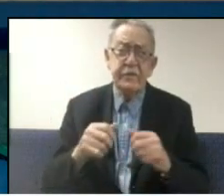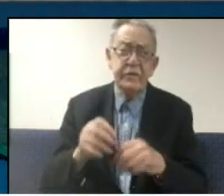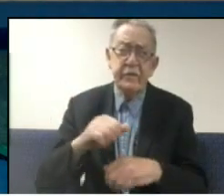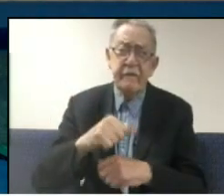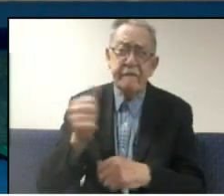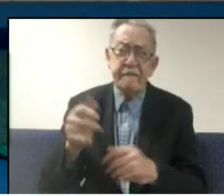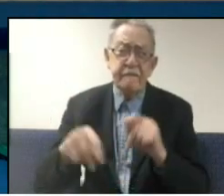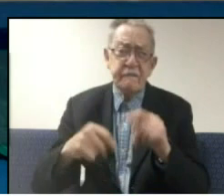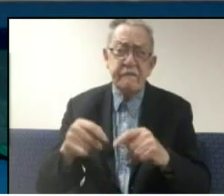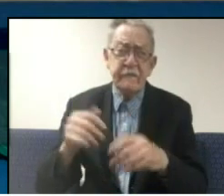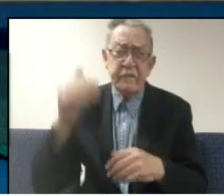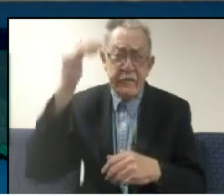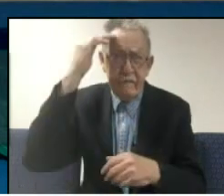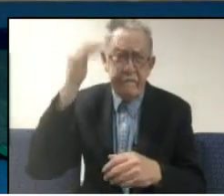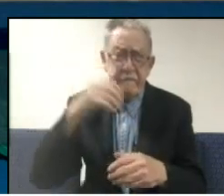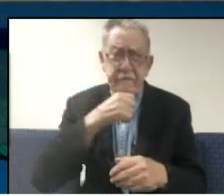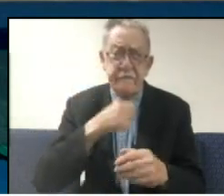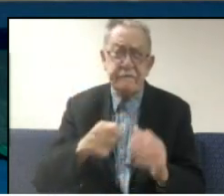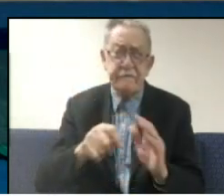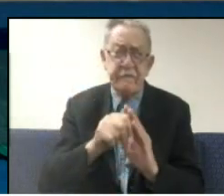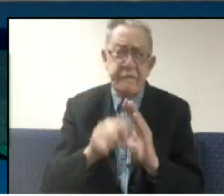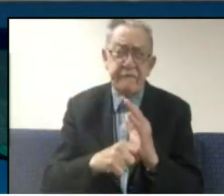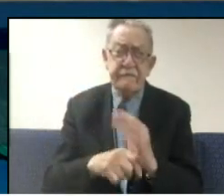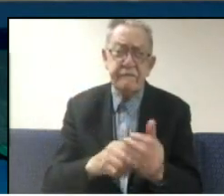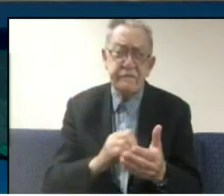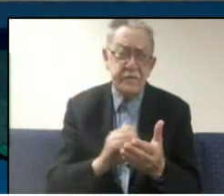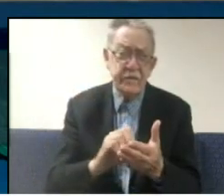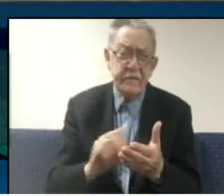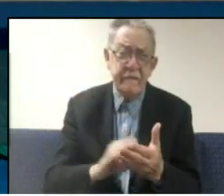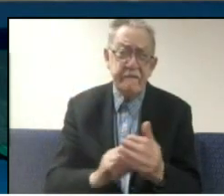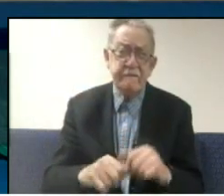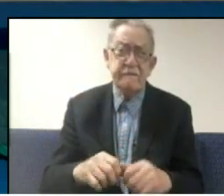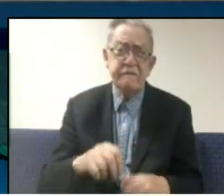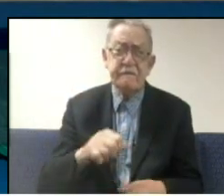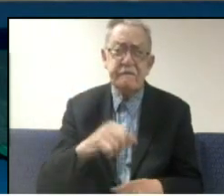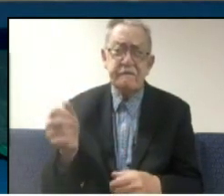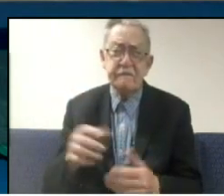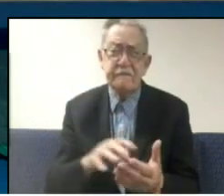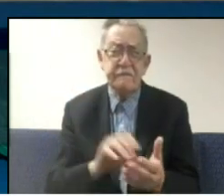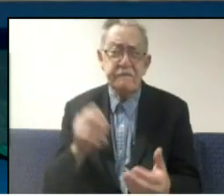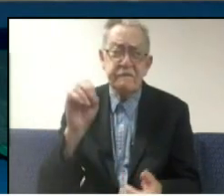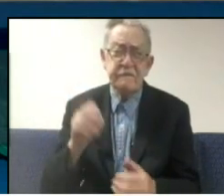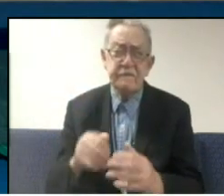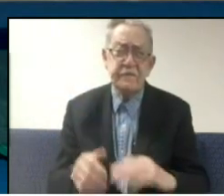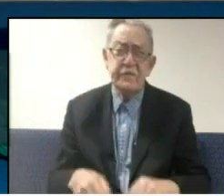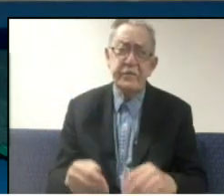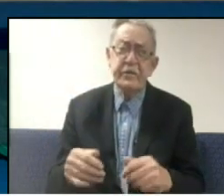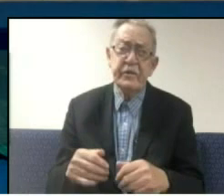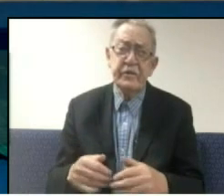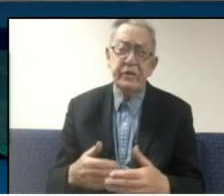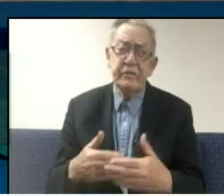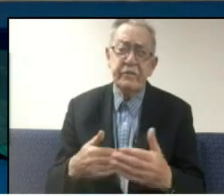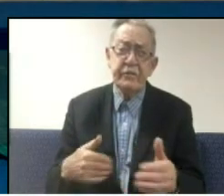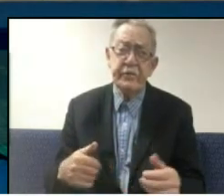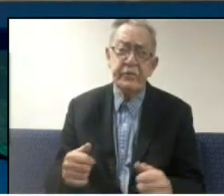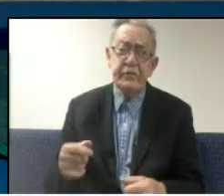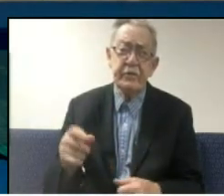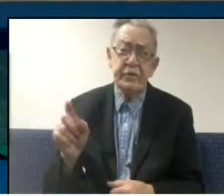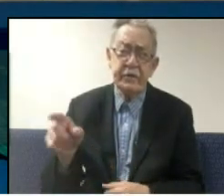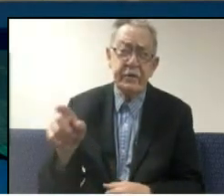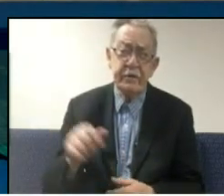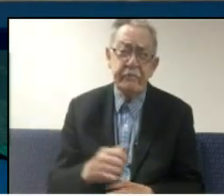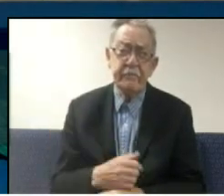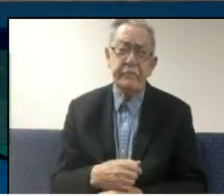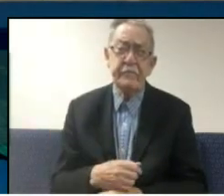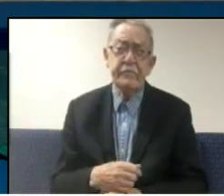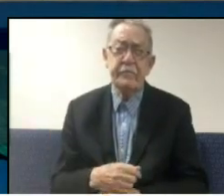Old Testament scriptures, he's saying, even more than the other students that were of my own age. I was advancing so much in